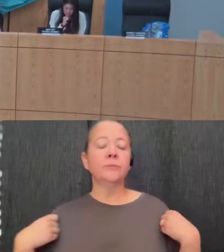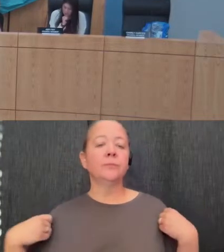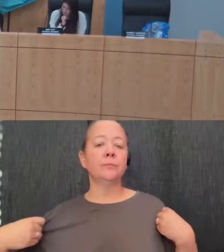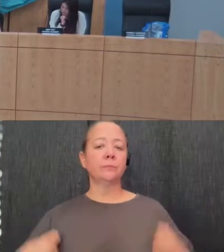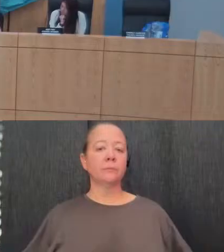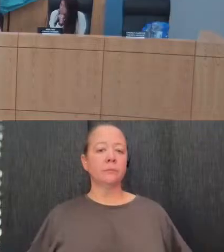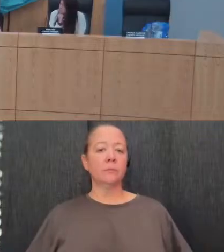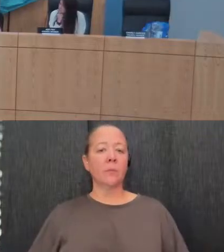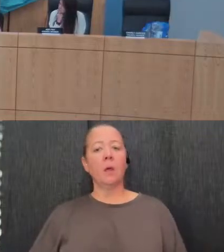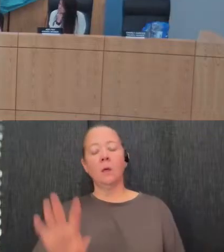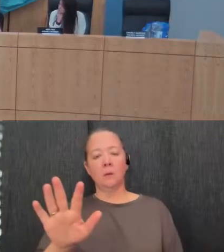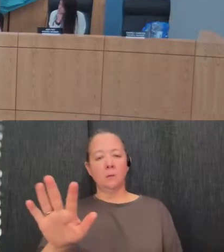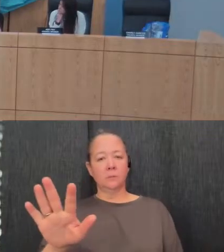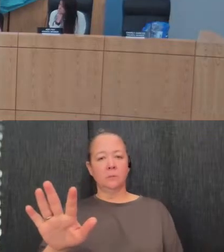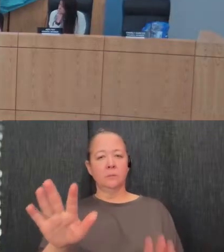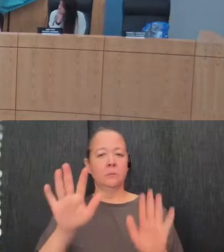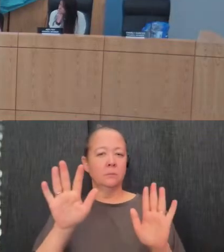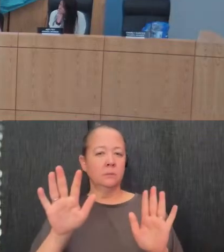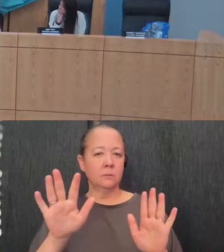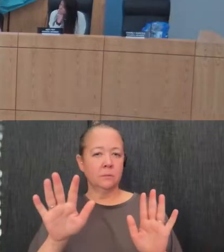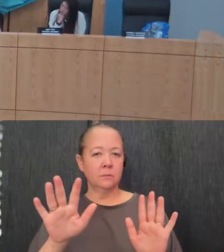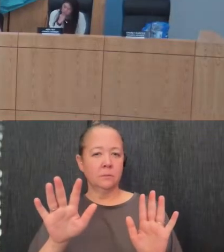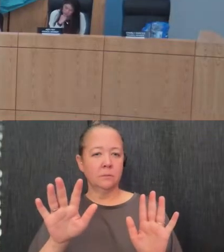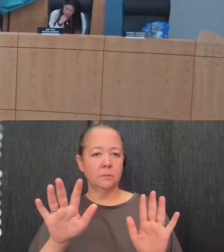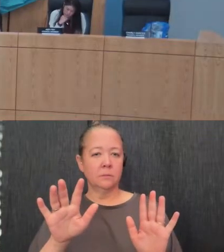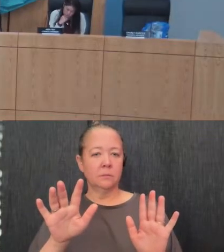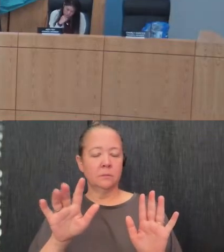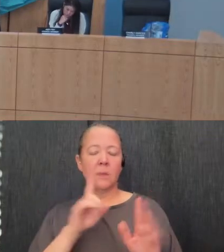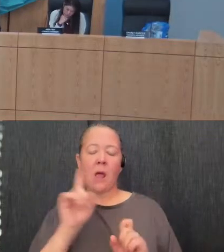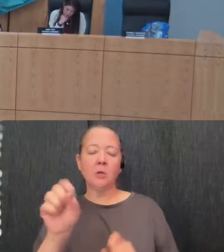Well, actually, go ahead. I'll go after you.